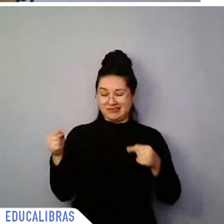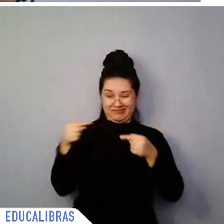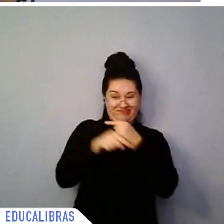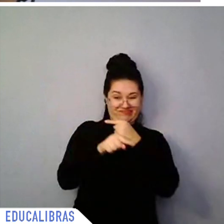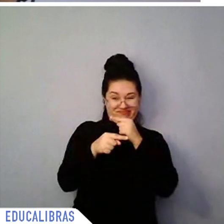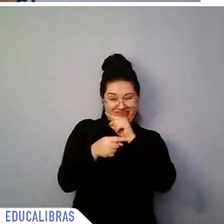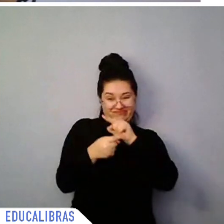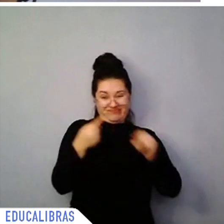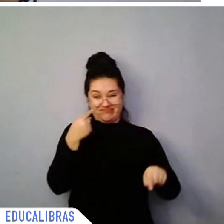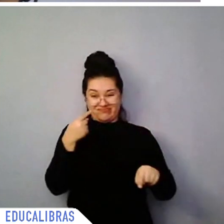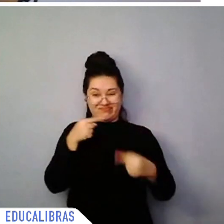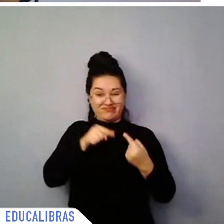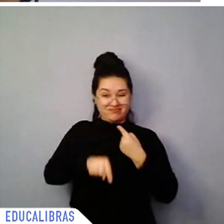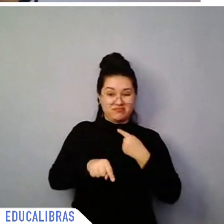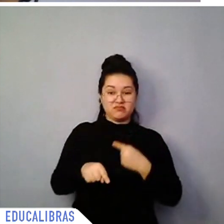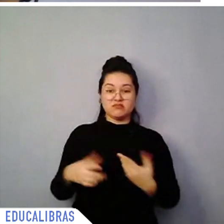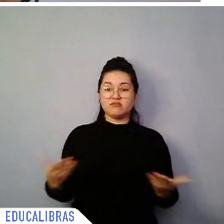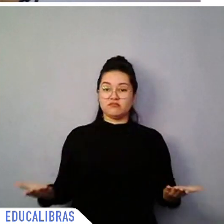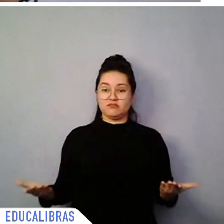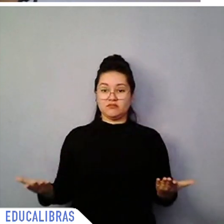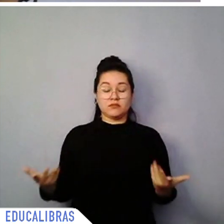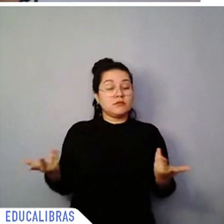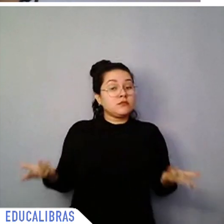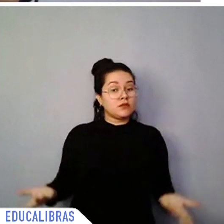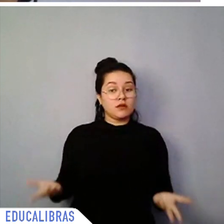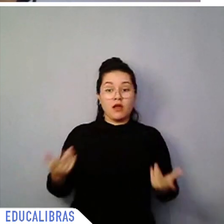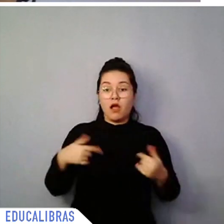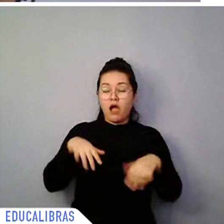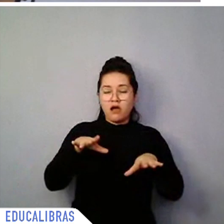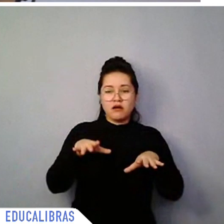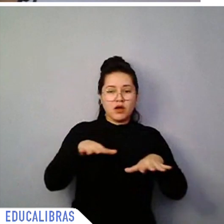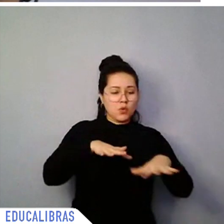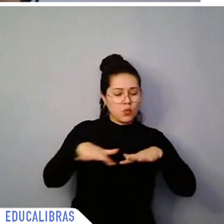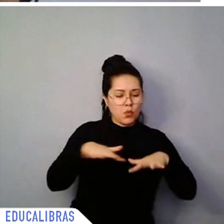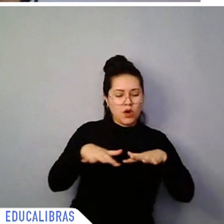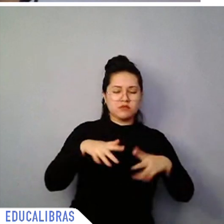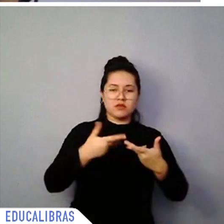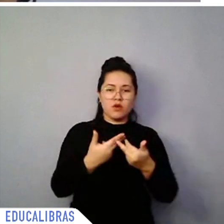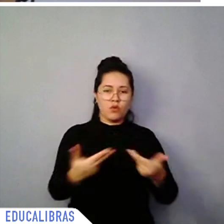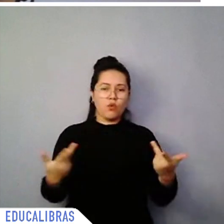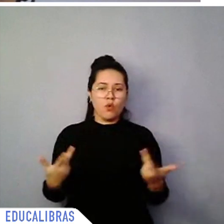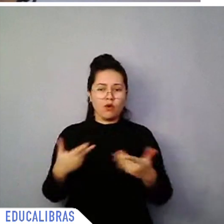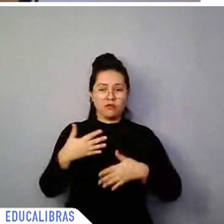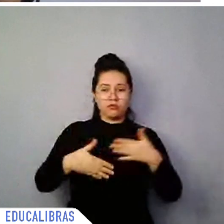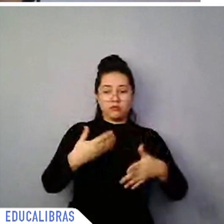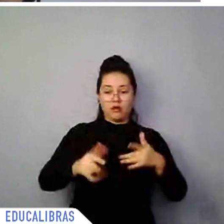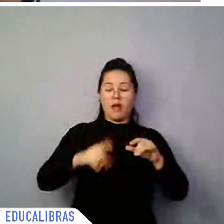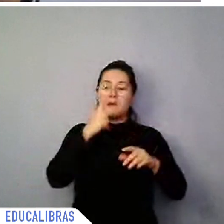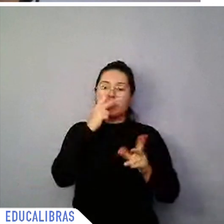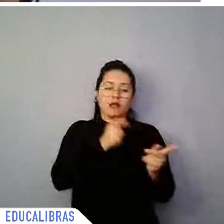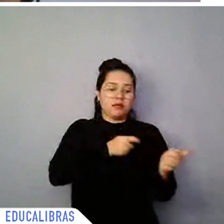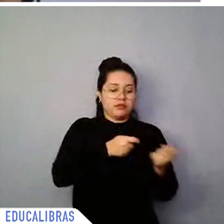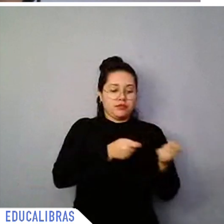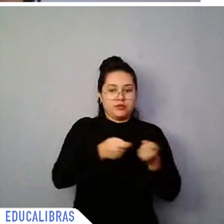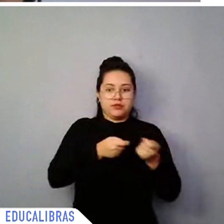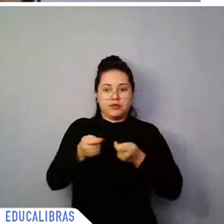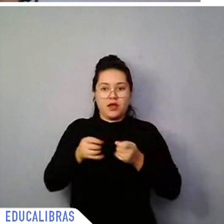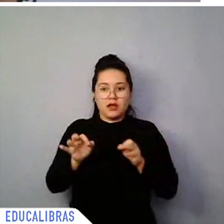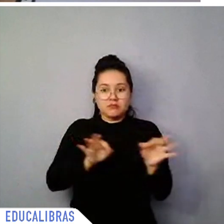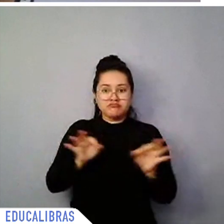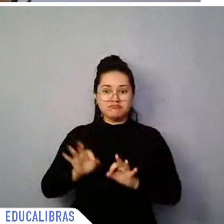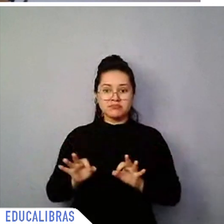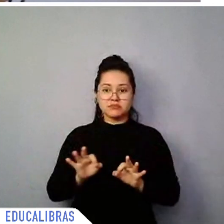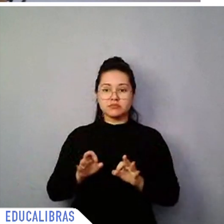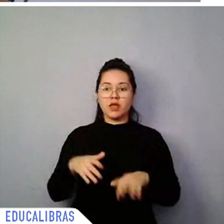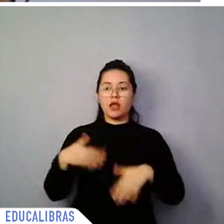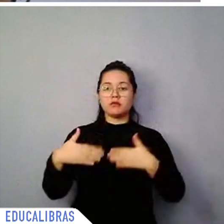very hard because measures change in time. And if the measure you apply is too late for the time you're in,